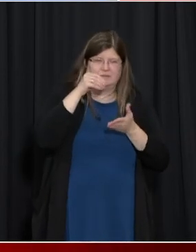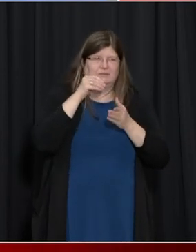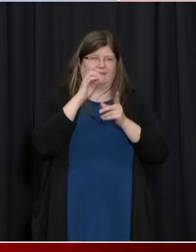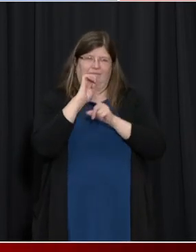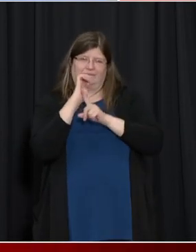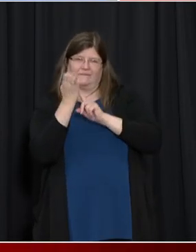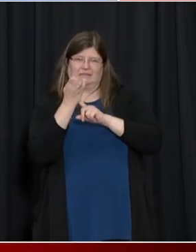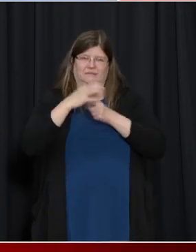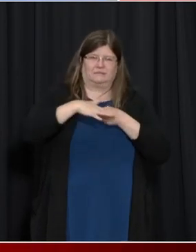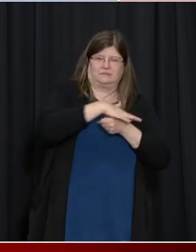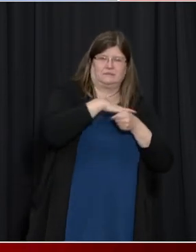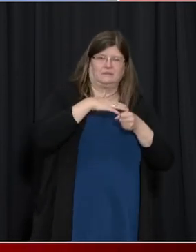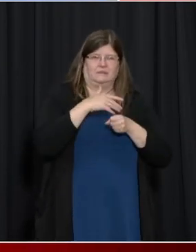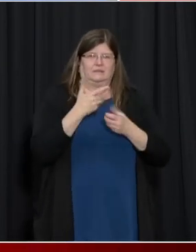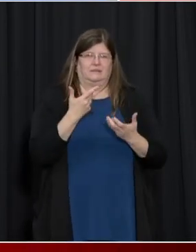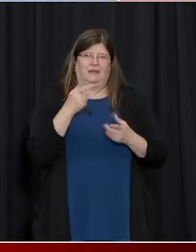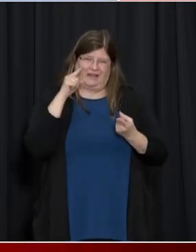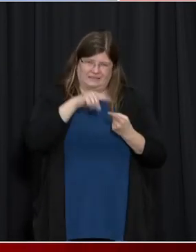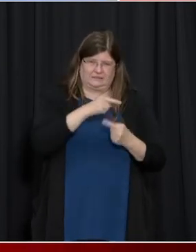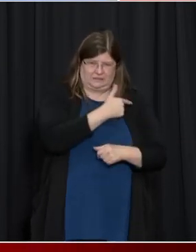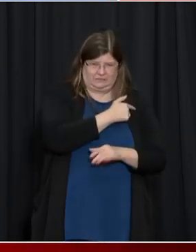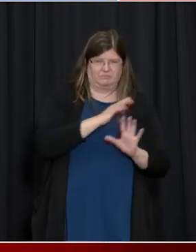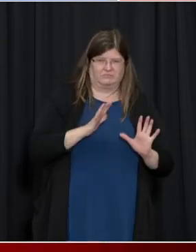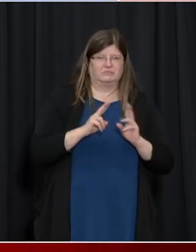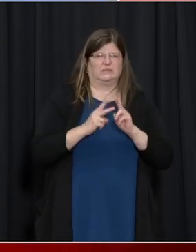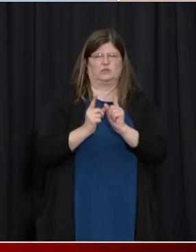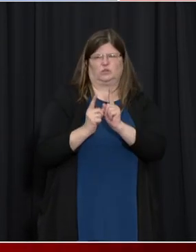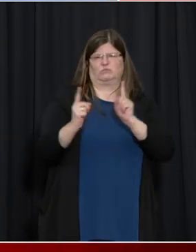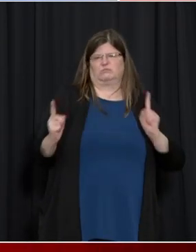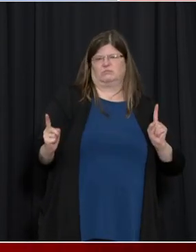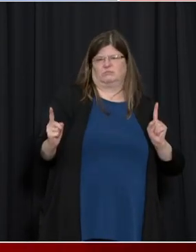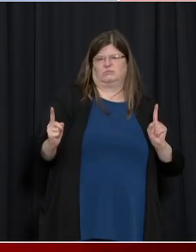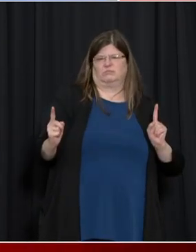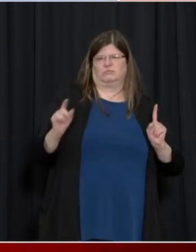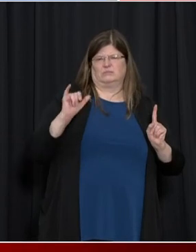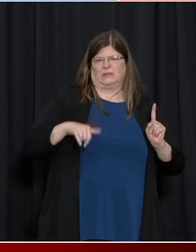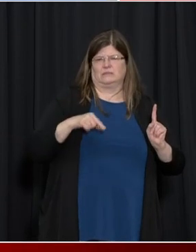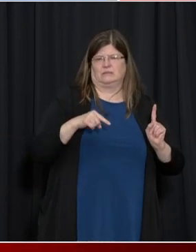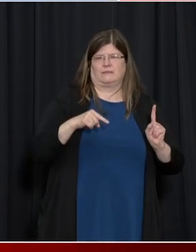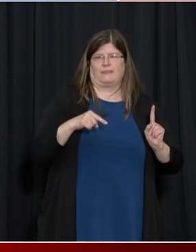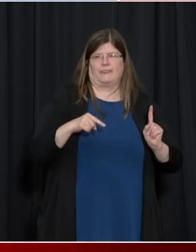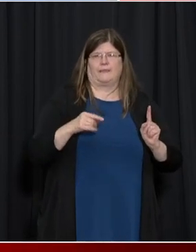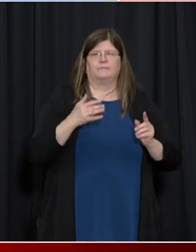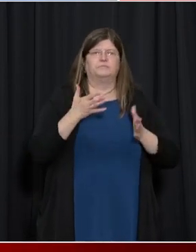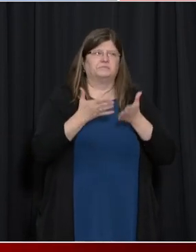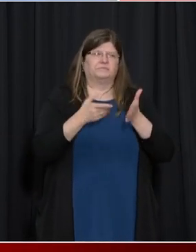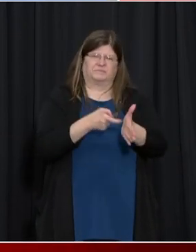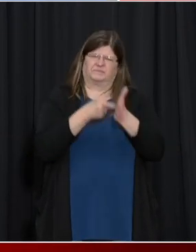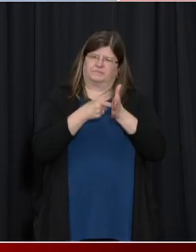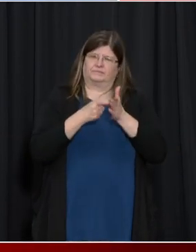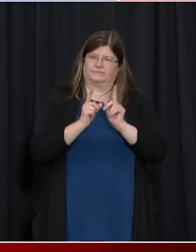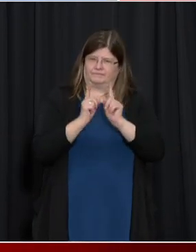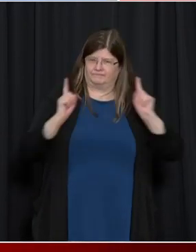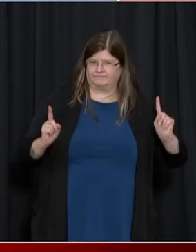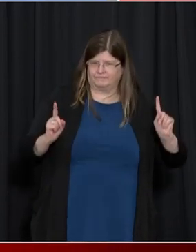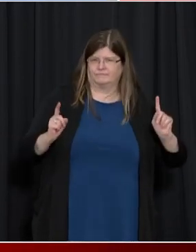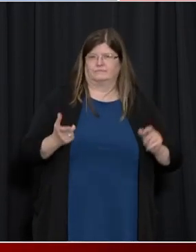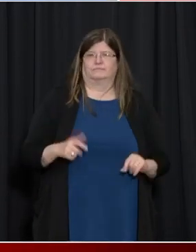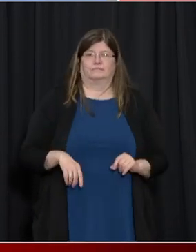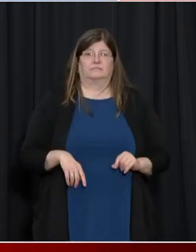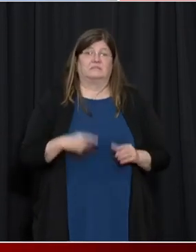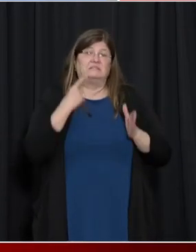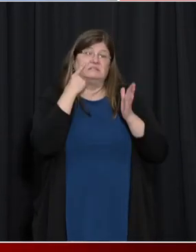vaccine, where certain social distancing requirements would be put into place. For example, how the classroom